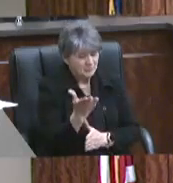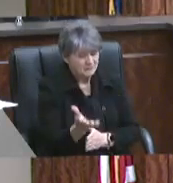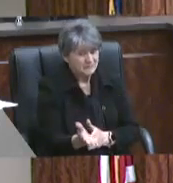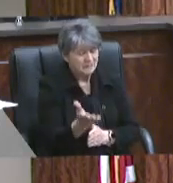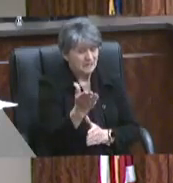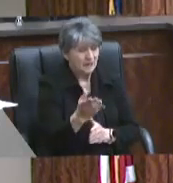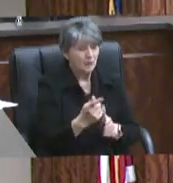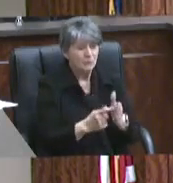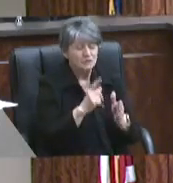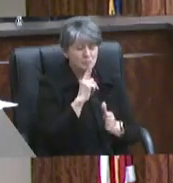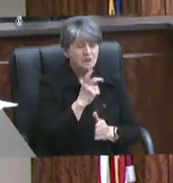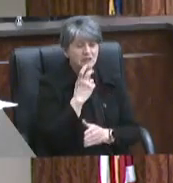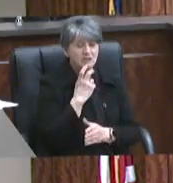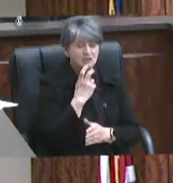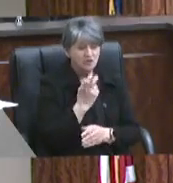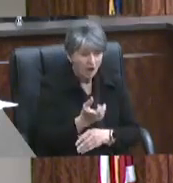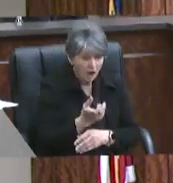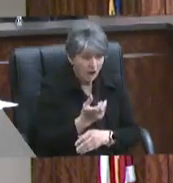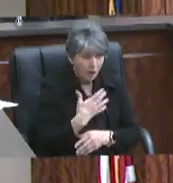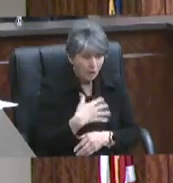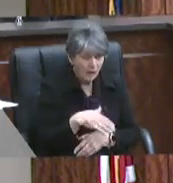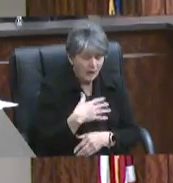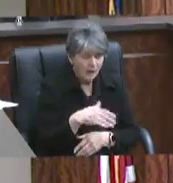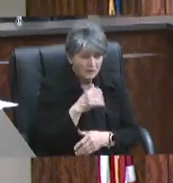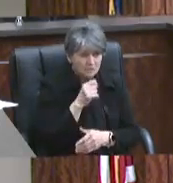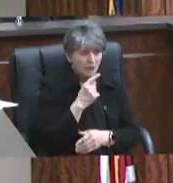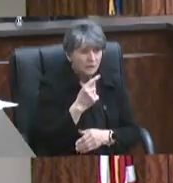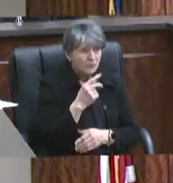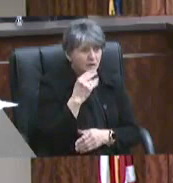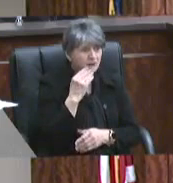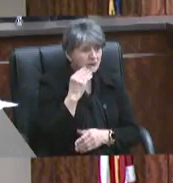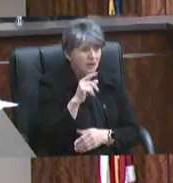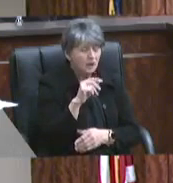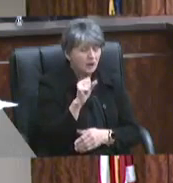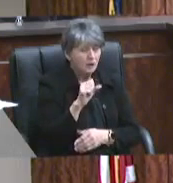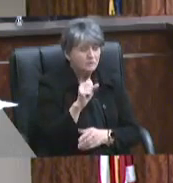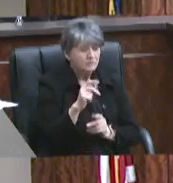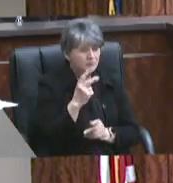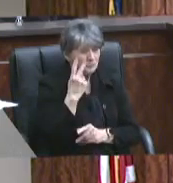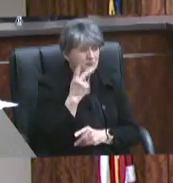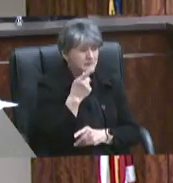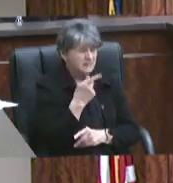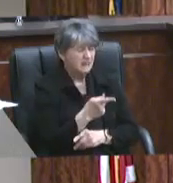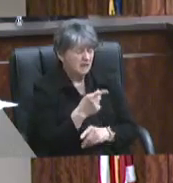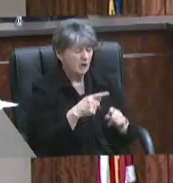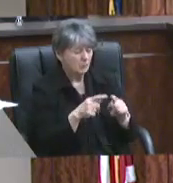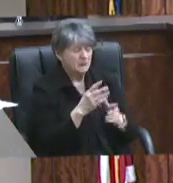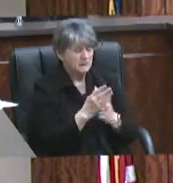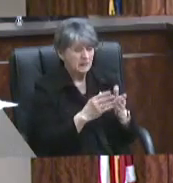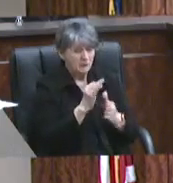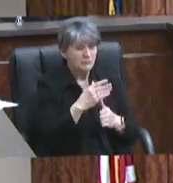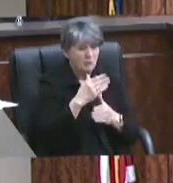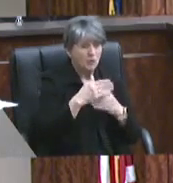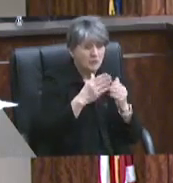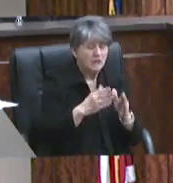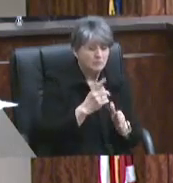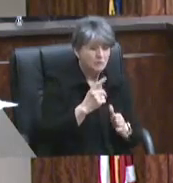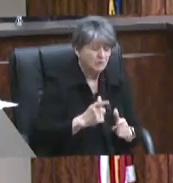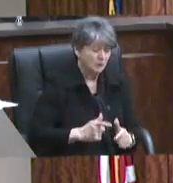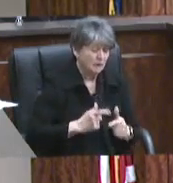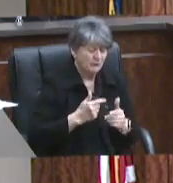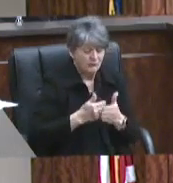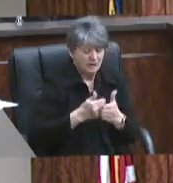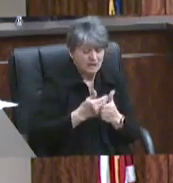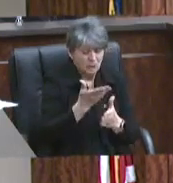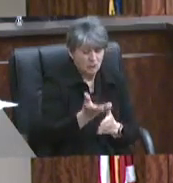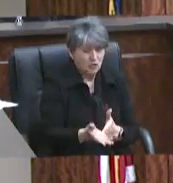really shocking is that it's just not the homeless people that you might see walking here or there, but it's some of your neighbors that live almost right next to